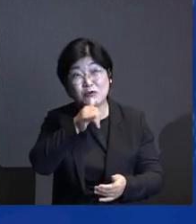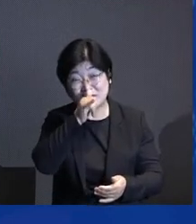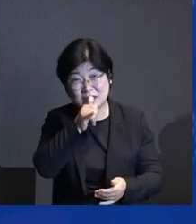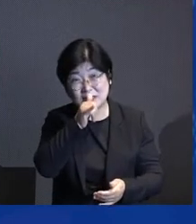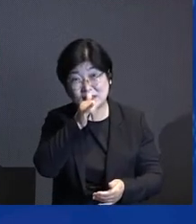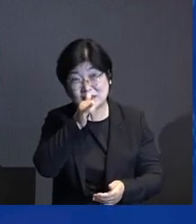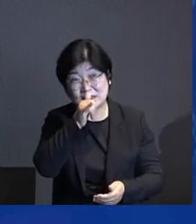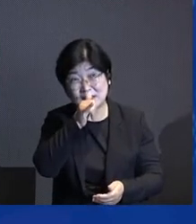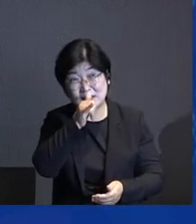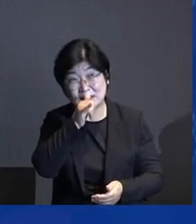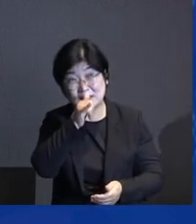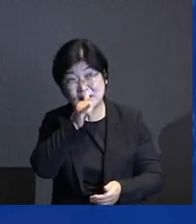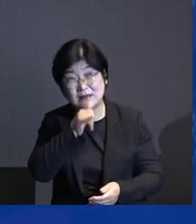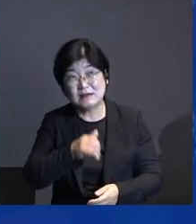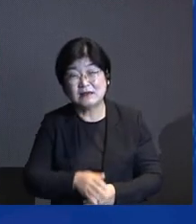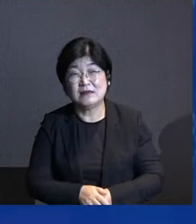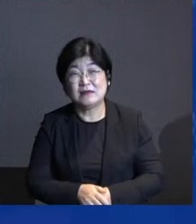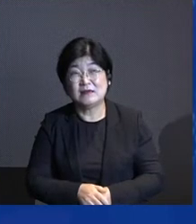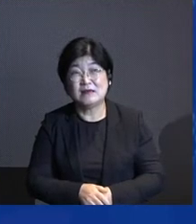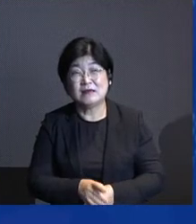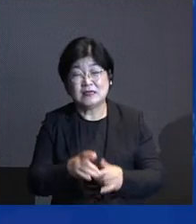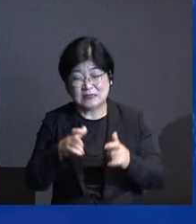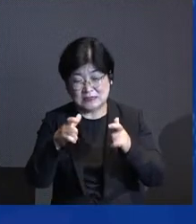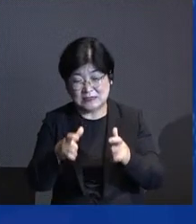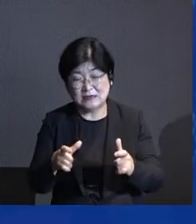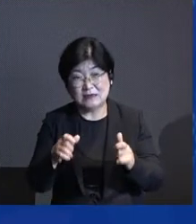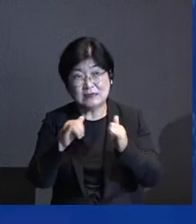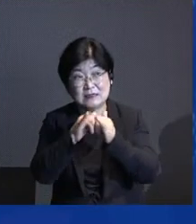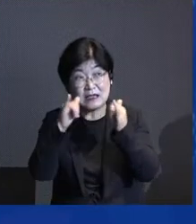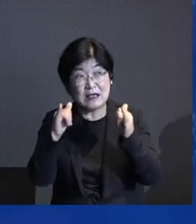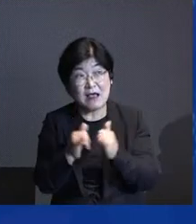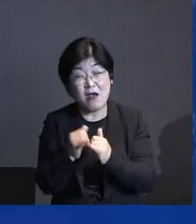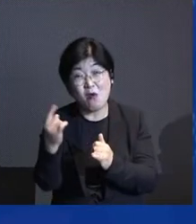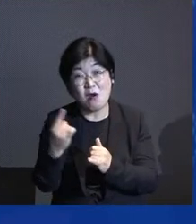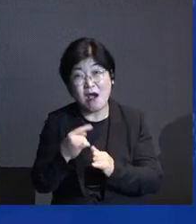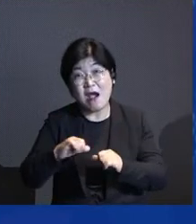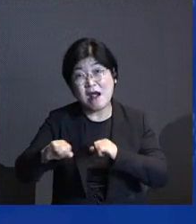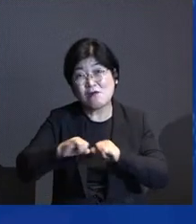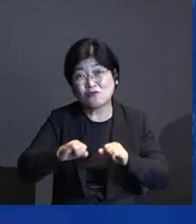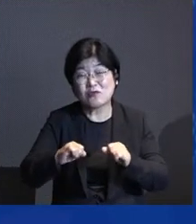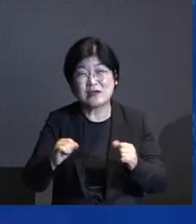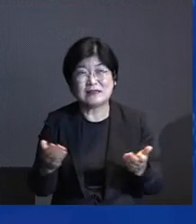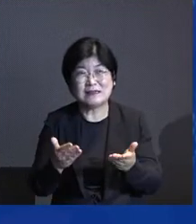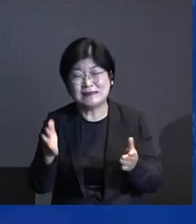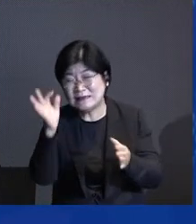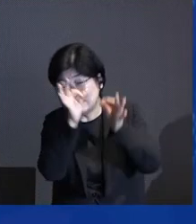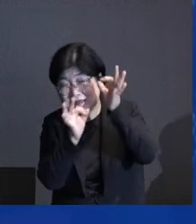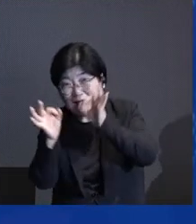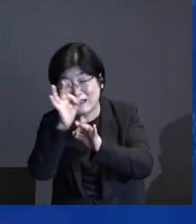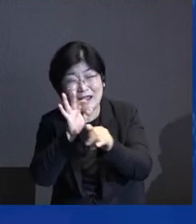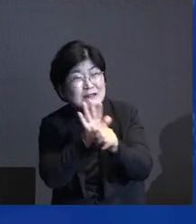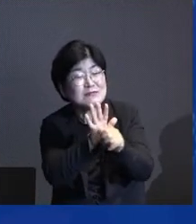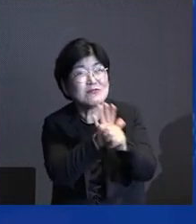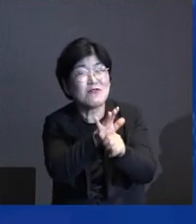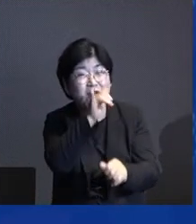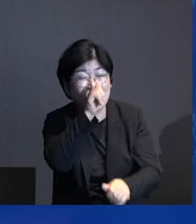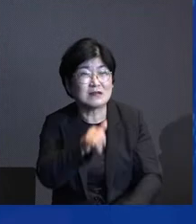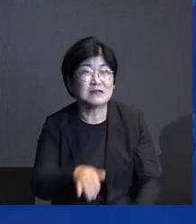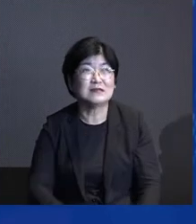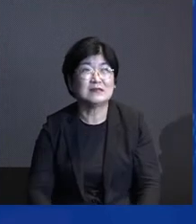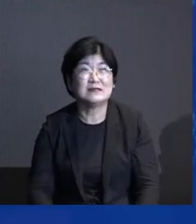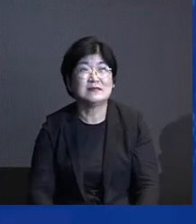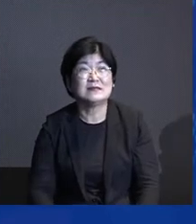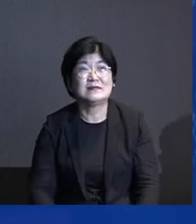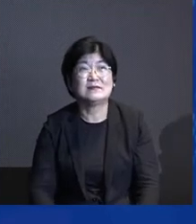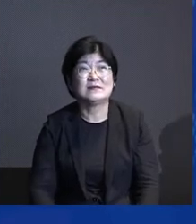can join in the community activity together. Personally, I do not prefer the term